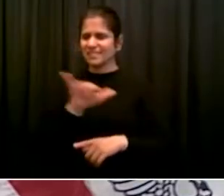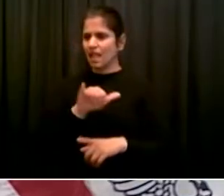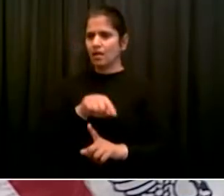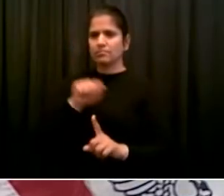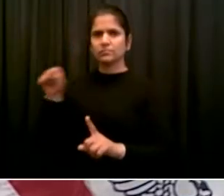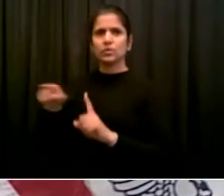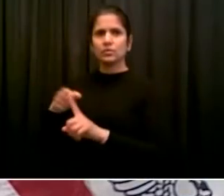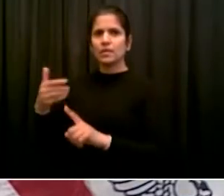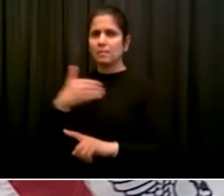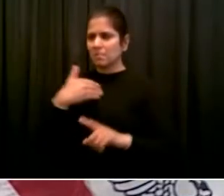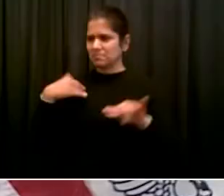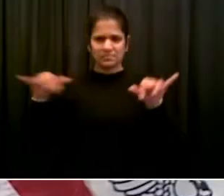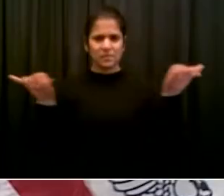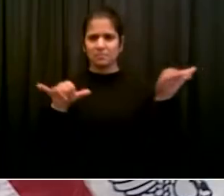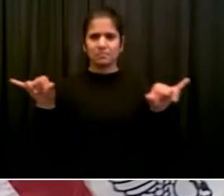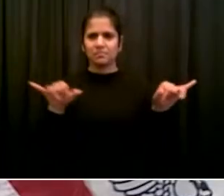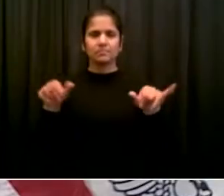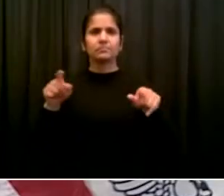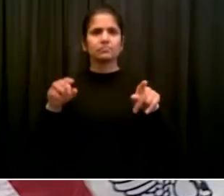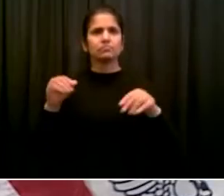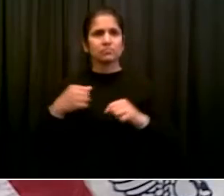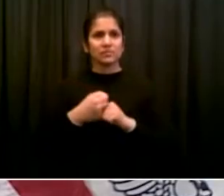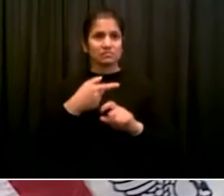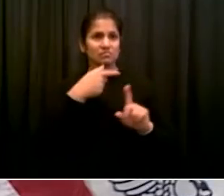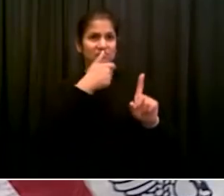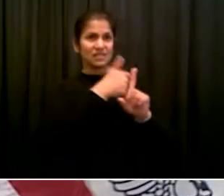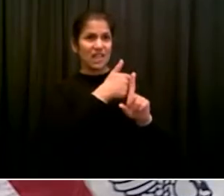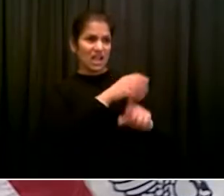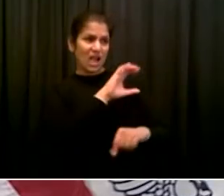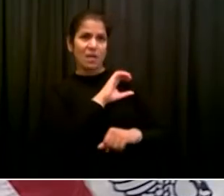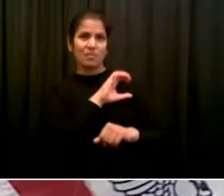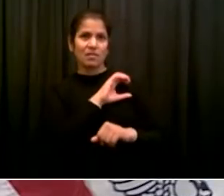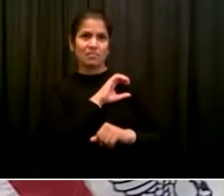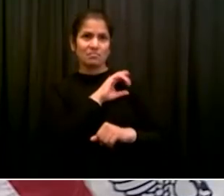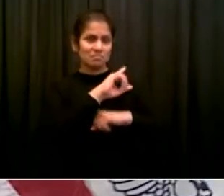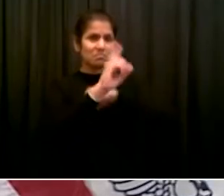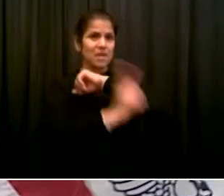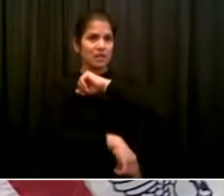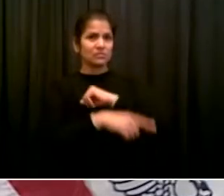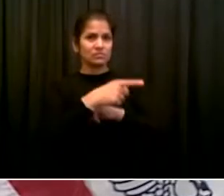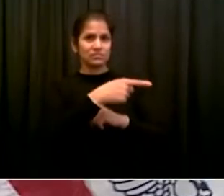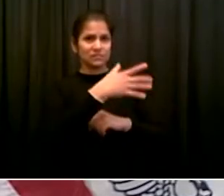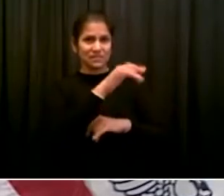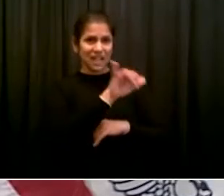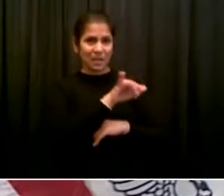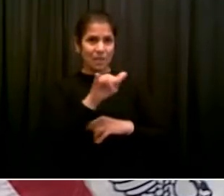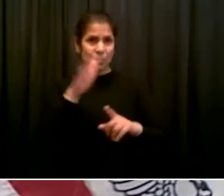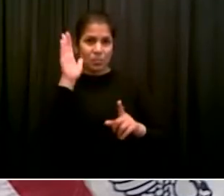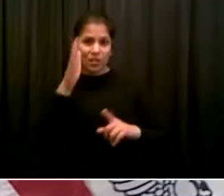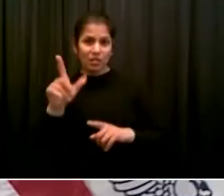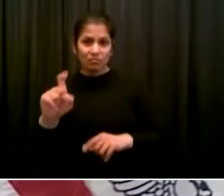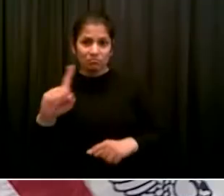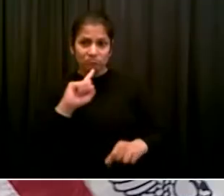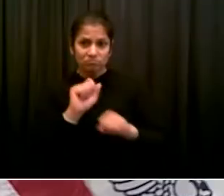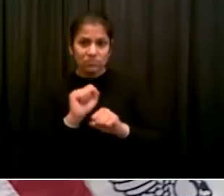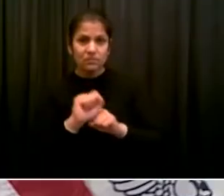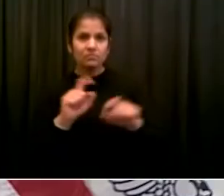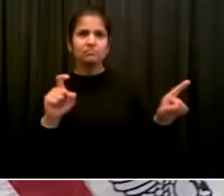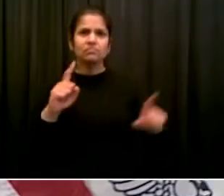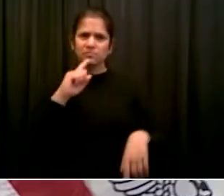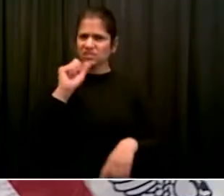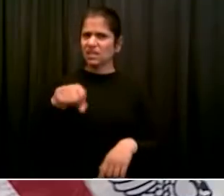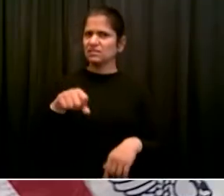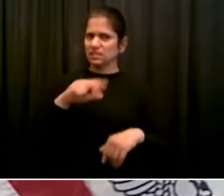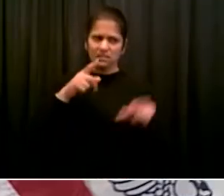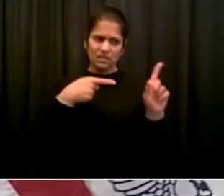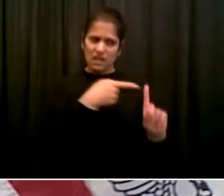if they're held accountable, will they be treated the same way for their actions as a civilian, depending on the color of their